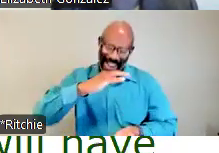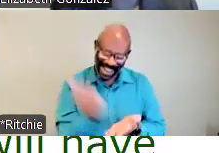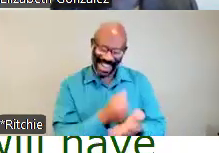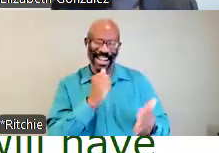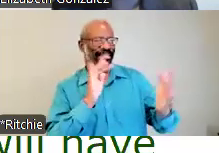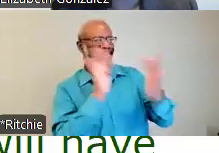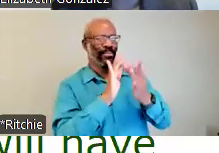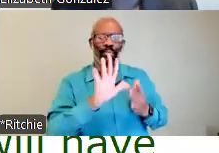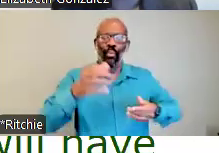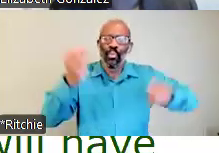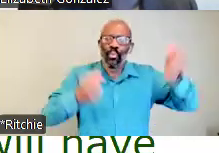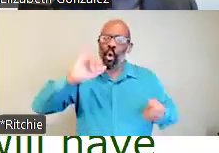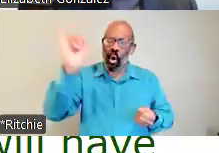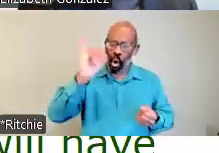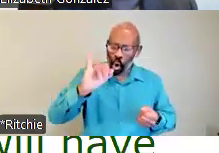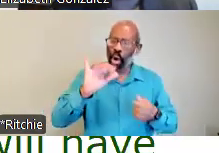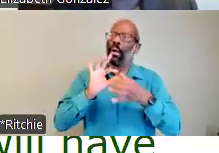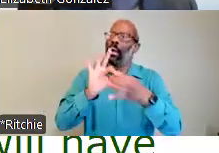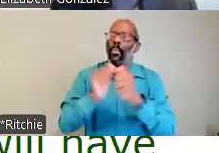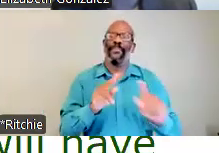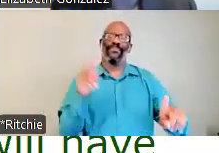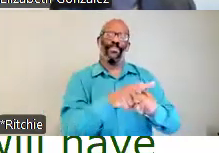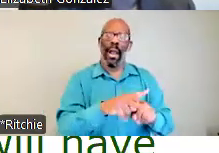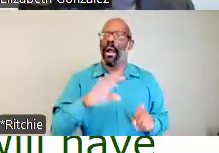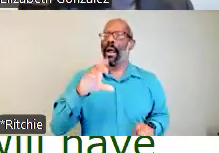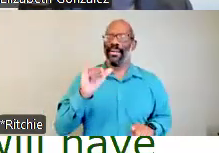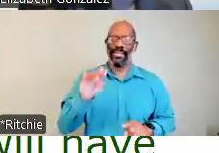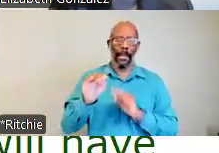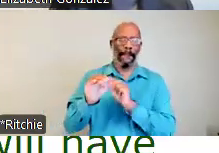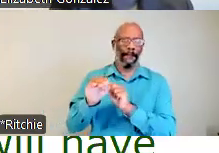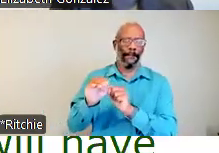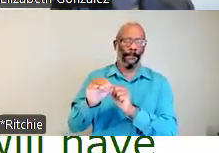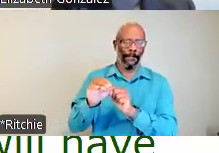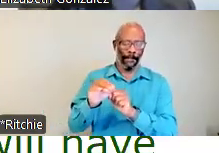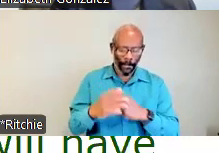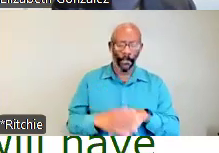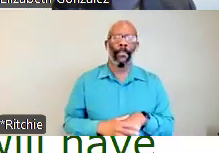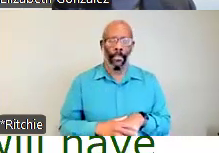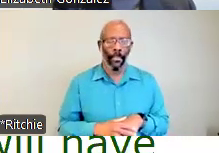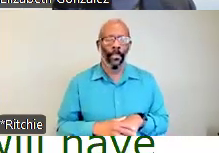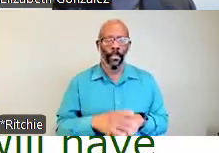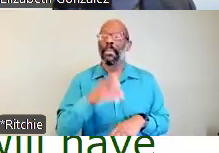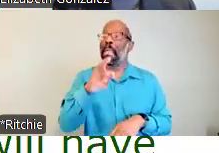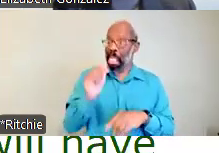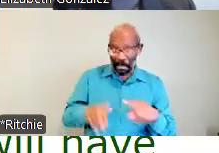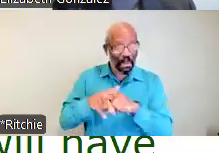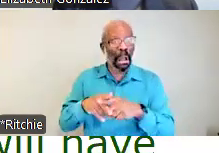It's not necessary to file a bankruptcy if you're not able to make a payment on your car.